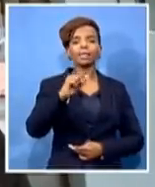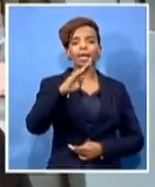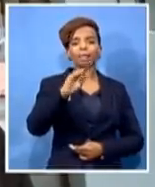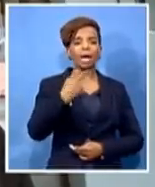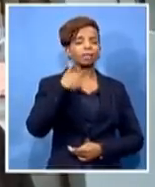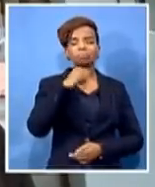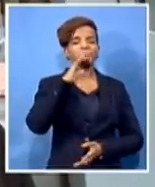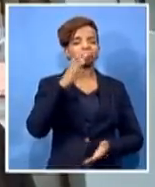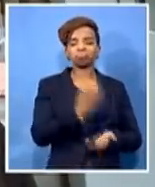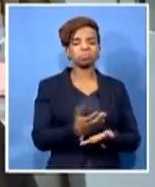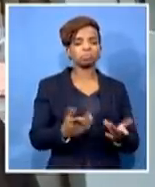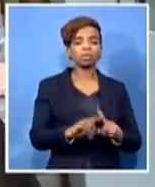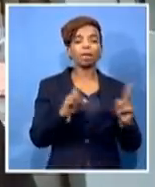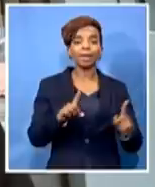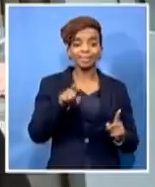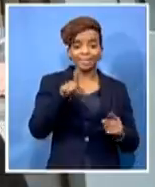at itself.